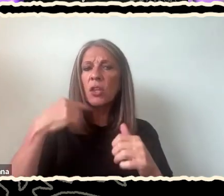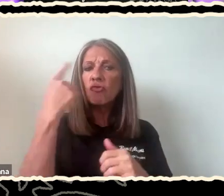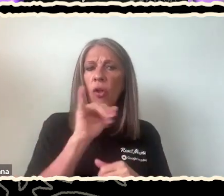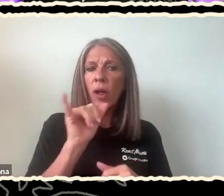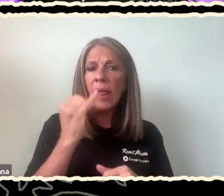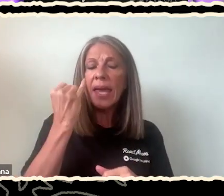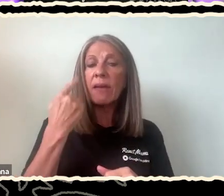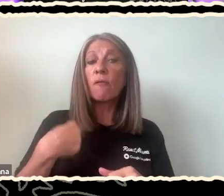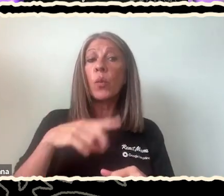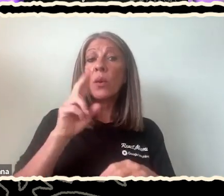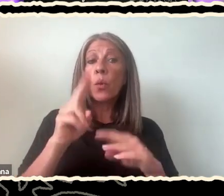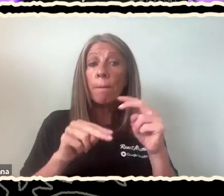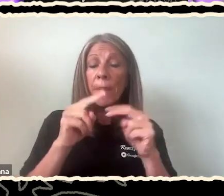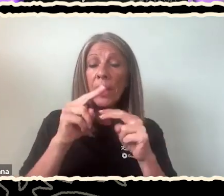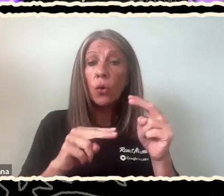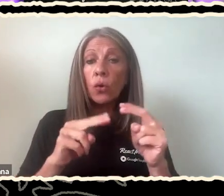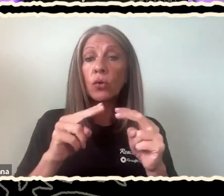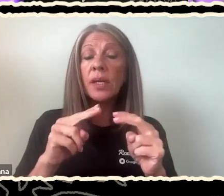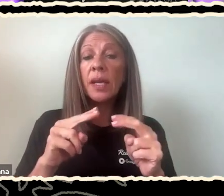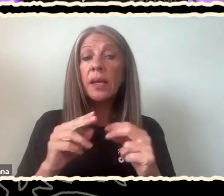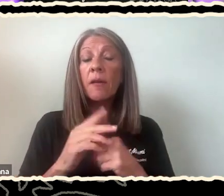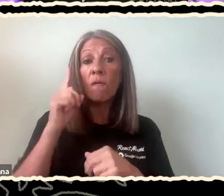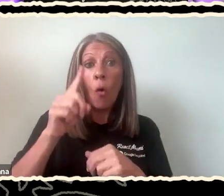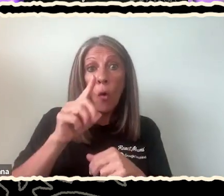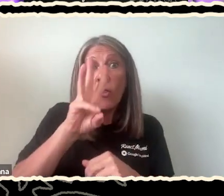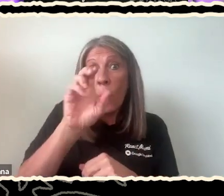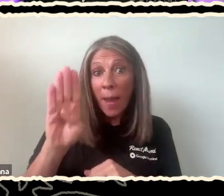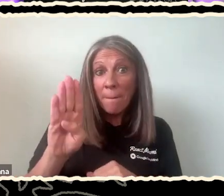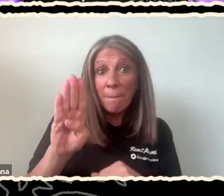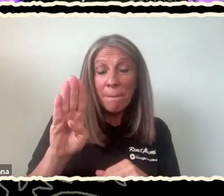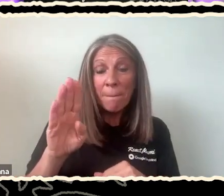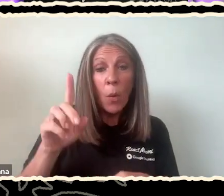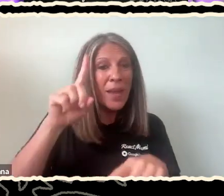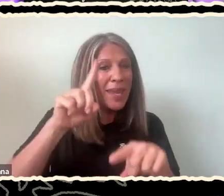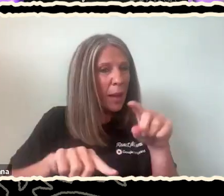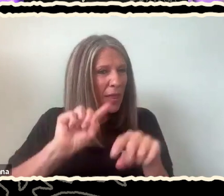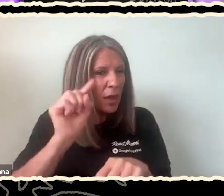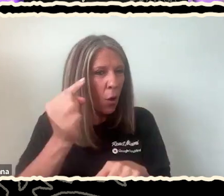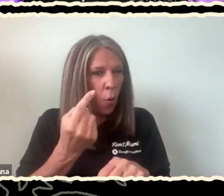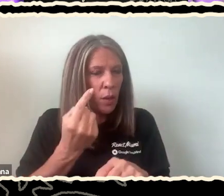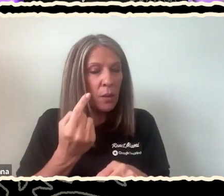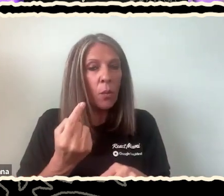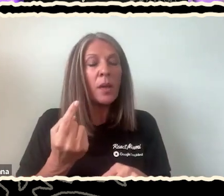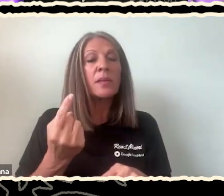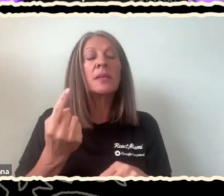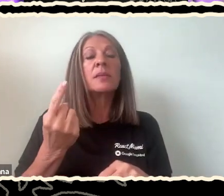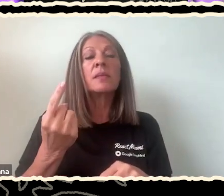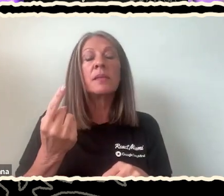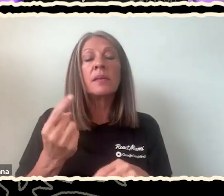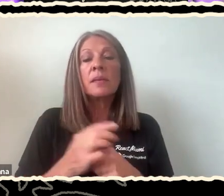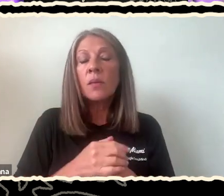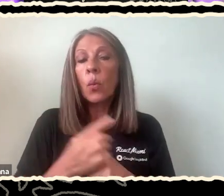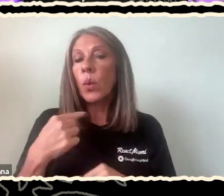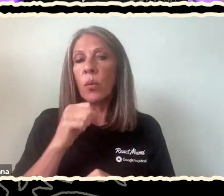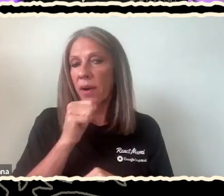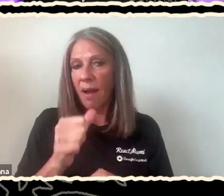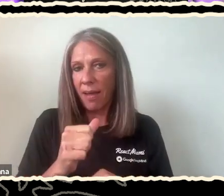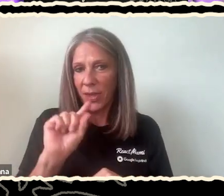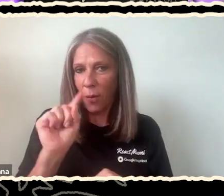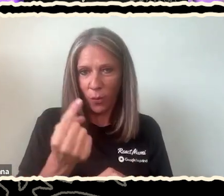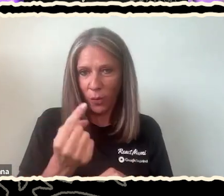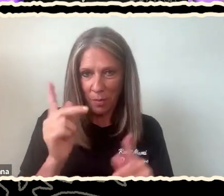we were building for the web? I mean, we cannot be the only ones struggling this much, and in fact, we weren't.